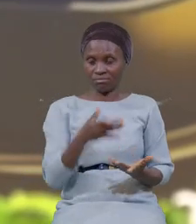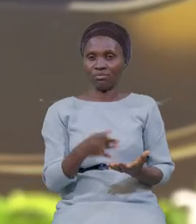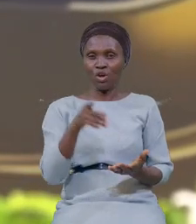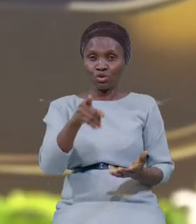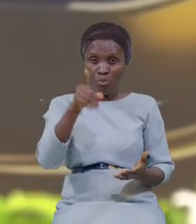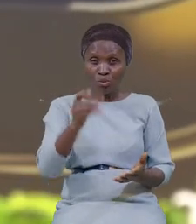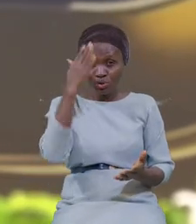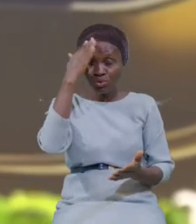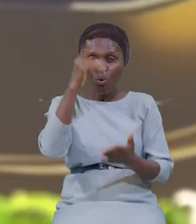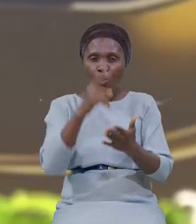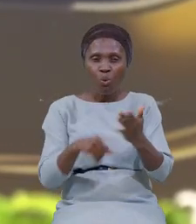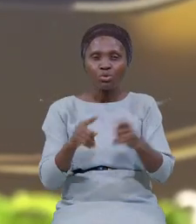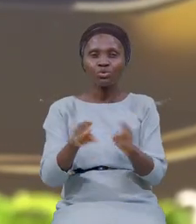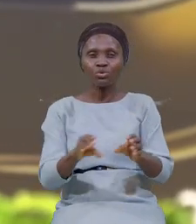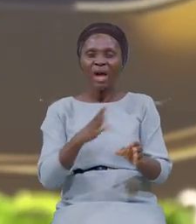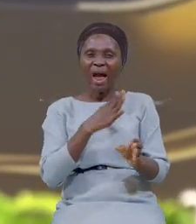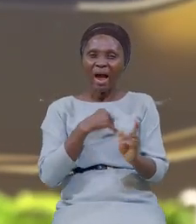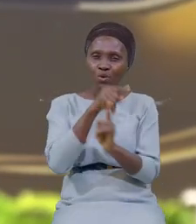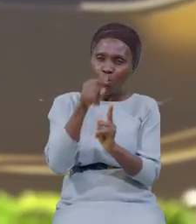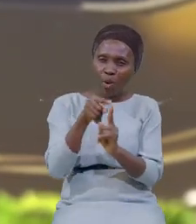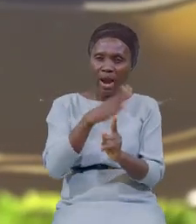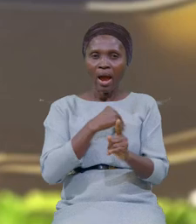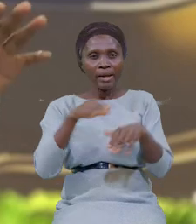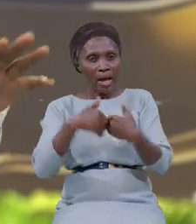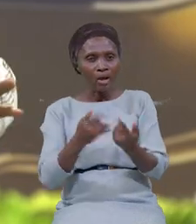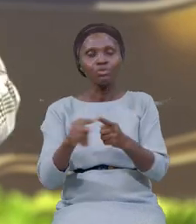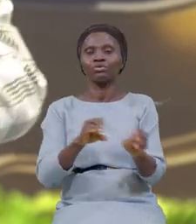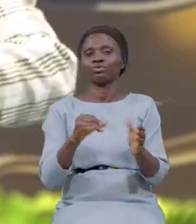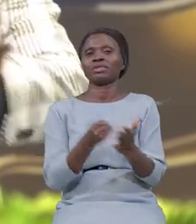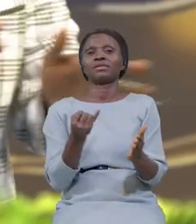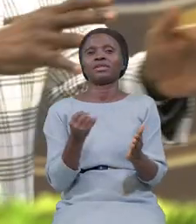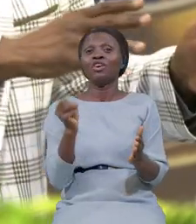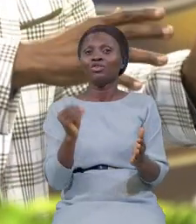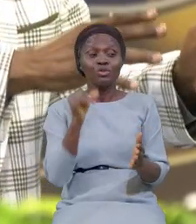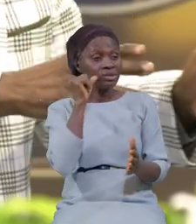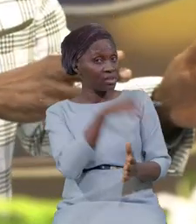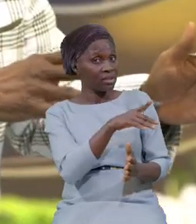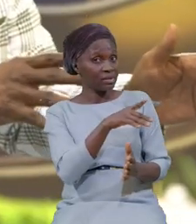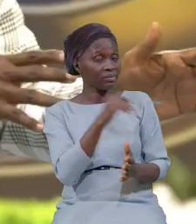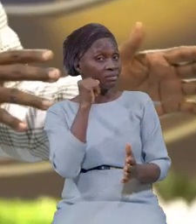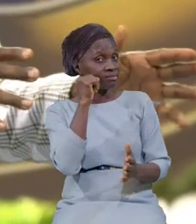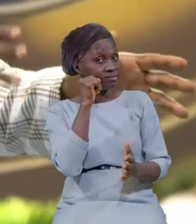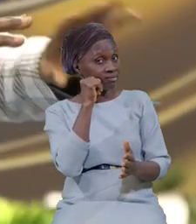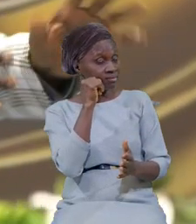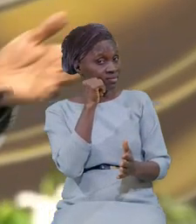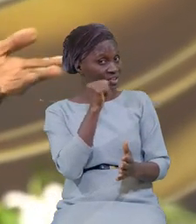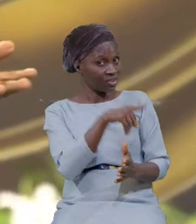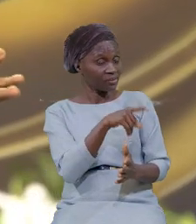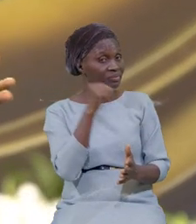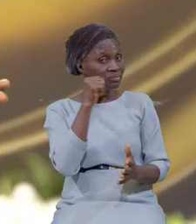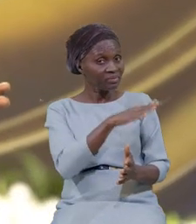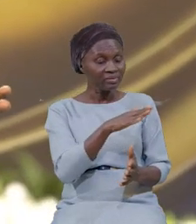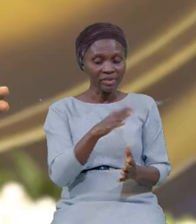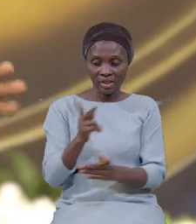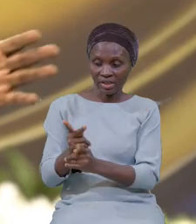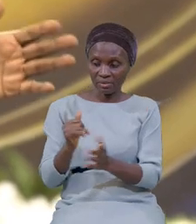to do it, and how to do it. And so she placed that child in a little